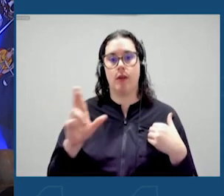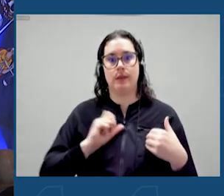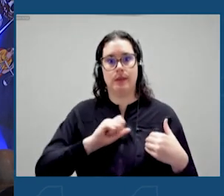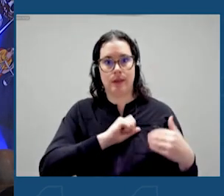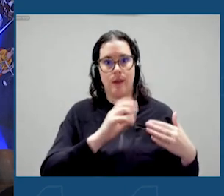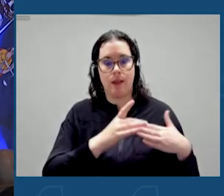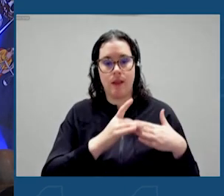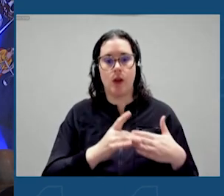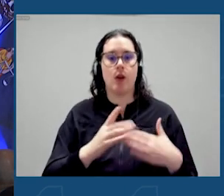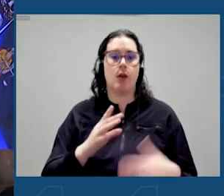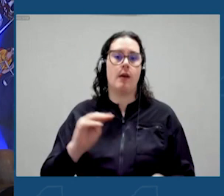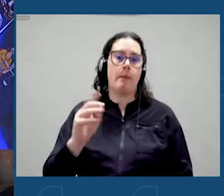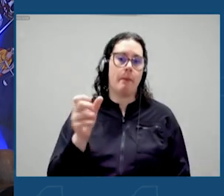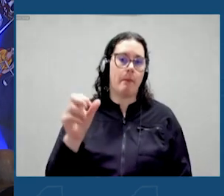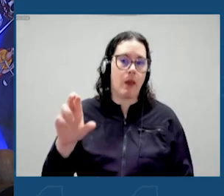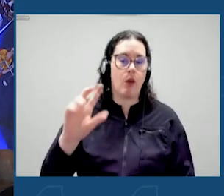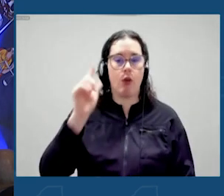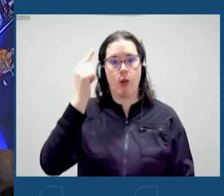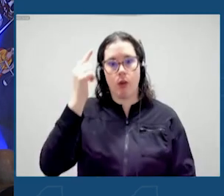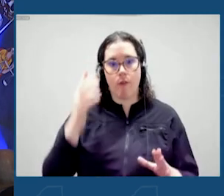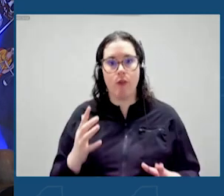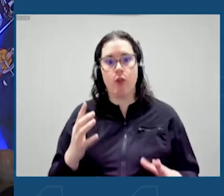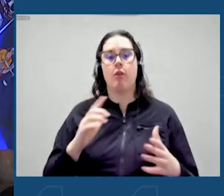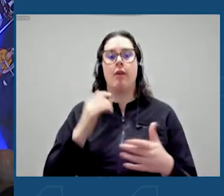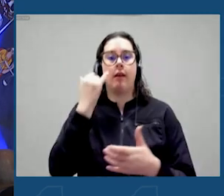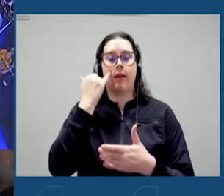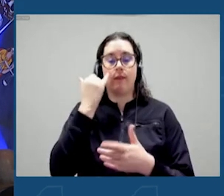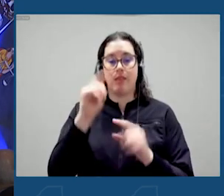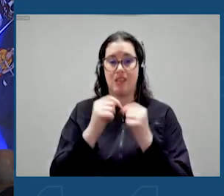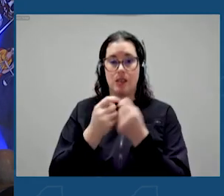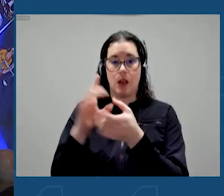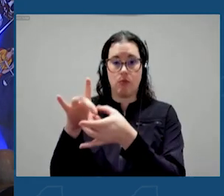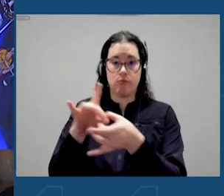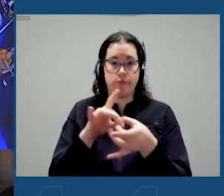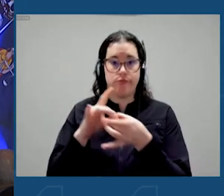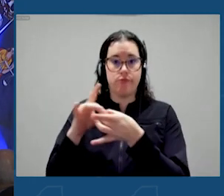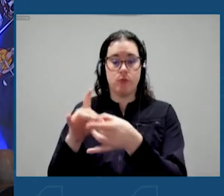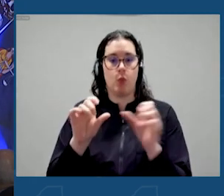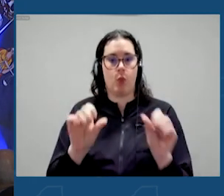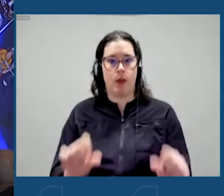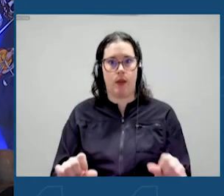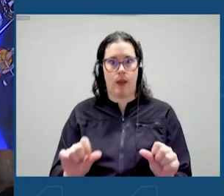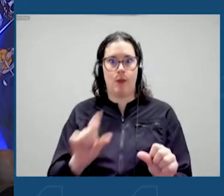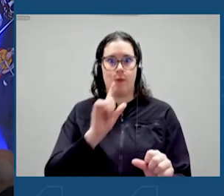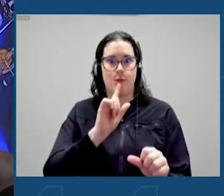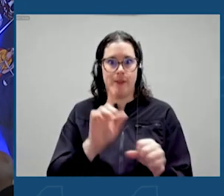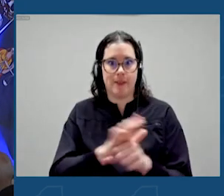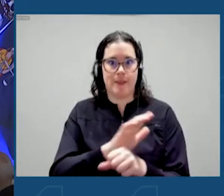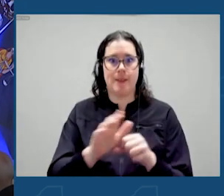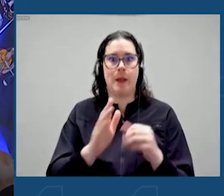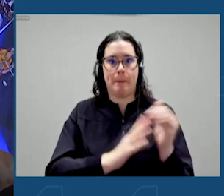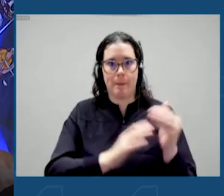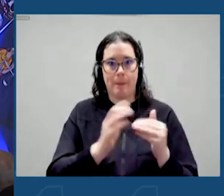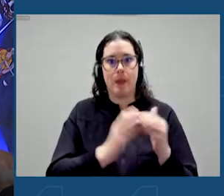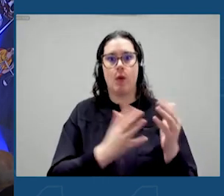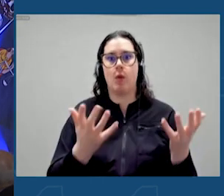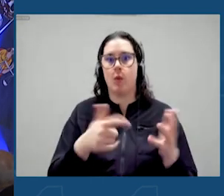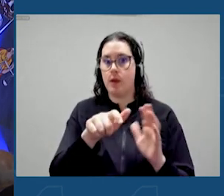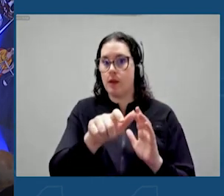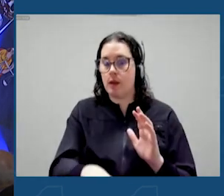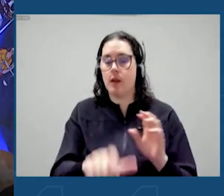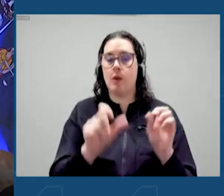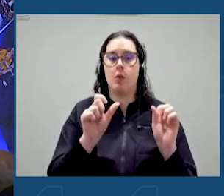mayor and a governor here. If we operate as a team, we can start doing the type of building we need. We can